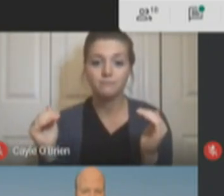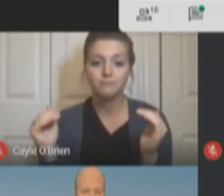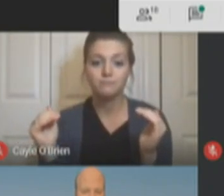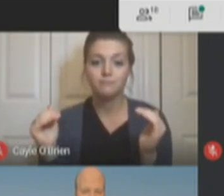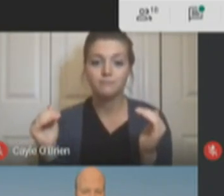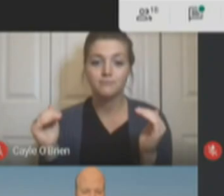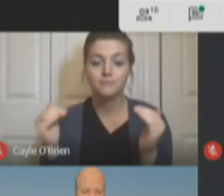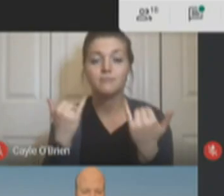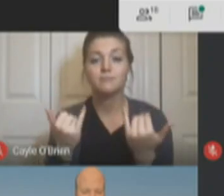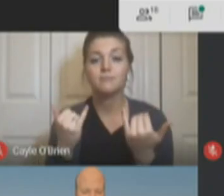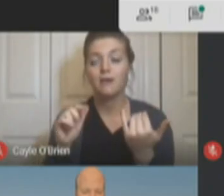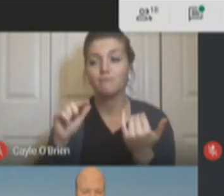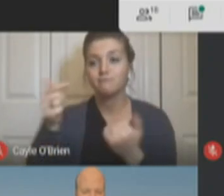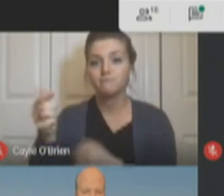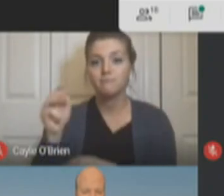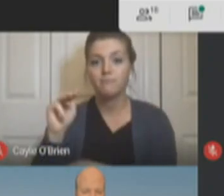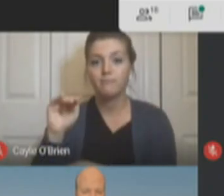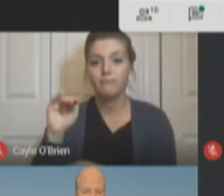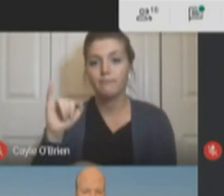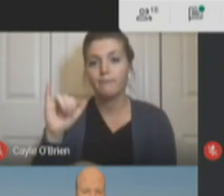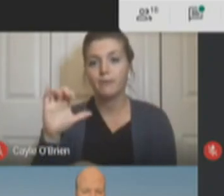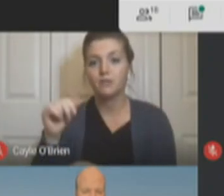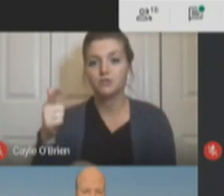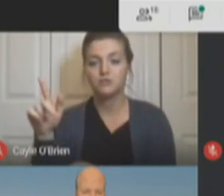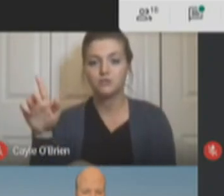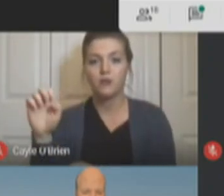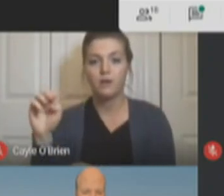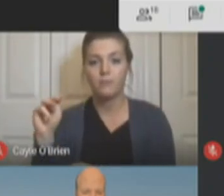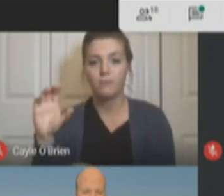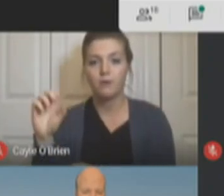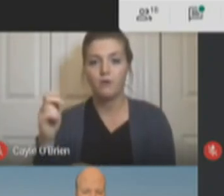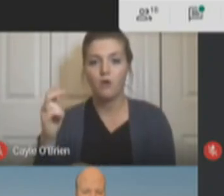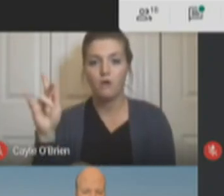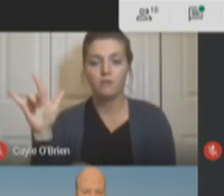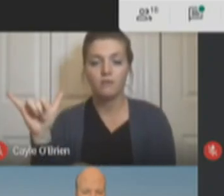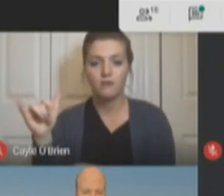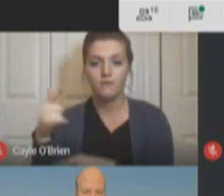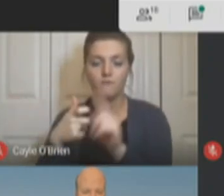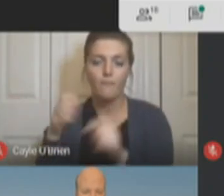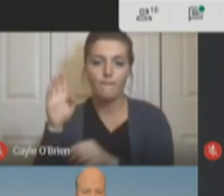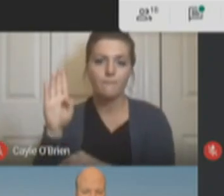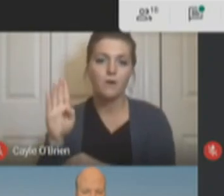to Michelle McCarthy from the Boston Public Health Commission.